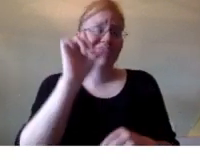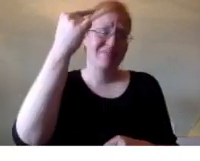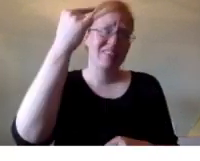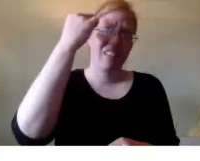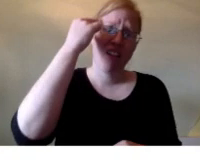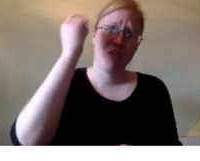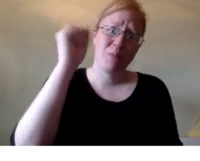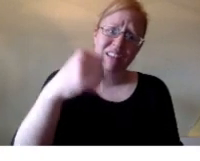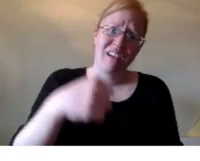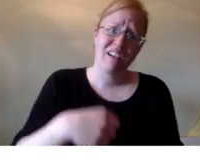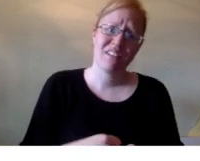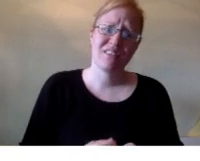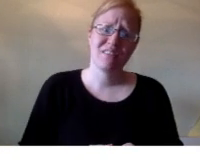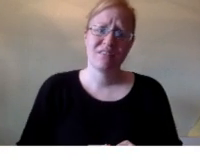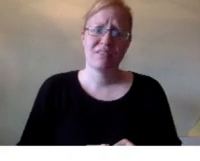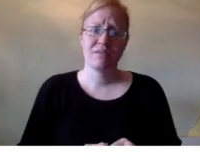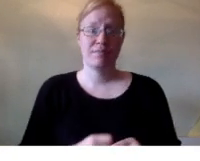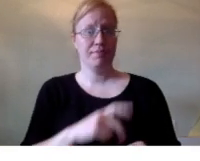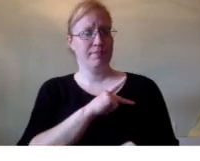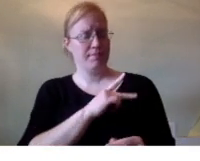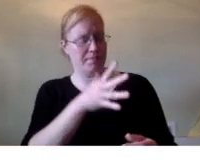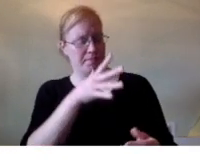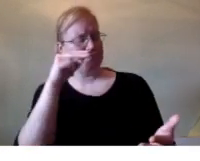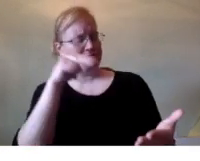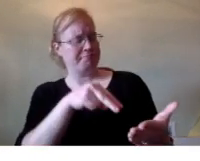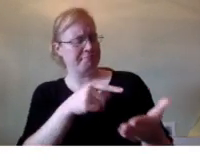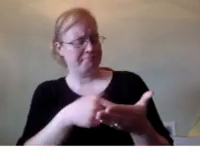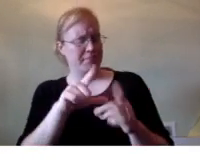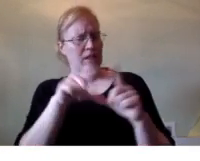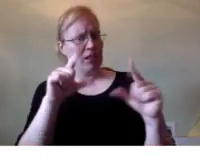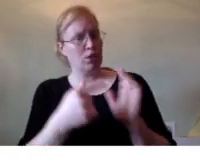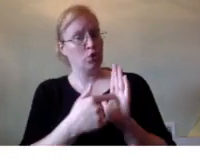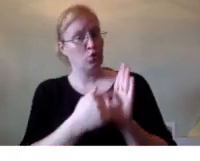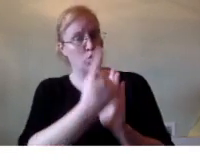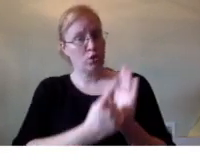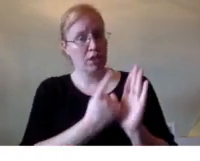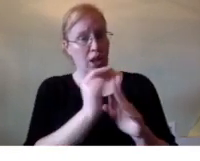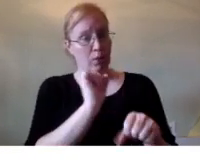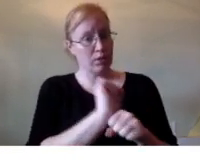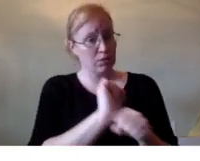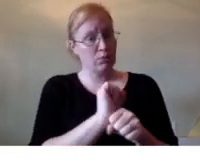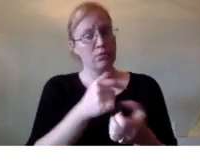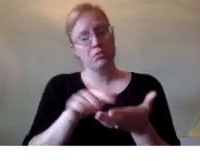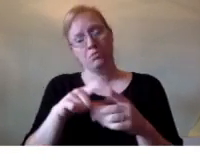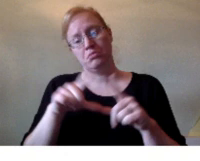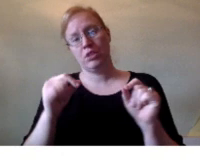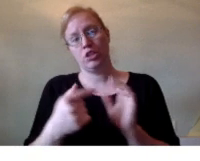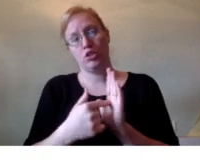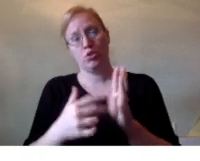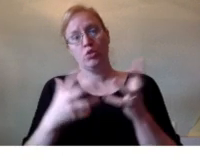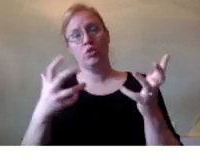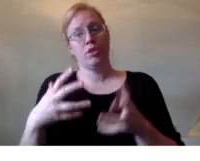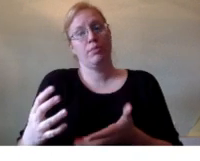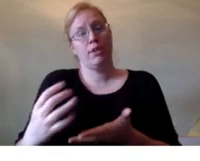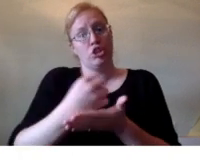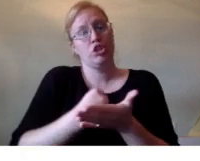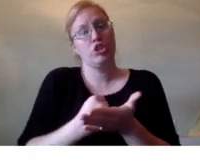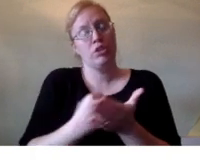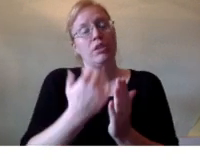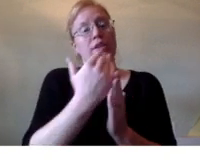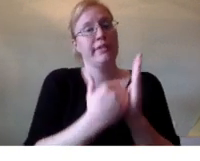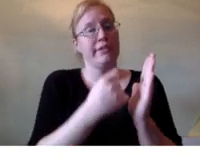Very good. Keisha's mother looks at her paycheck. It showed the hours she worked. The paycheck shows her how much she earned. It lists